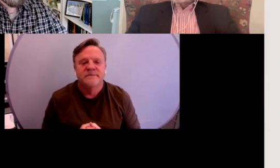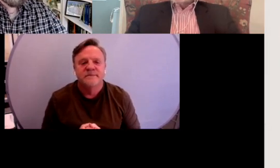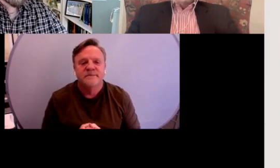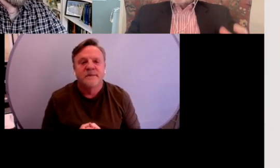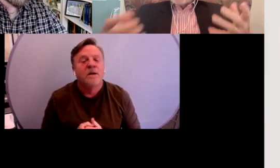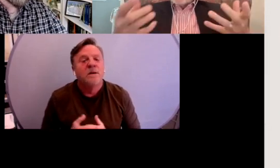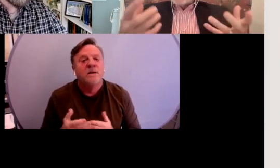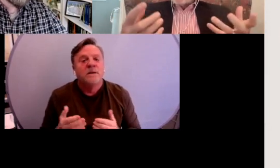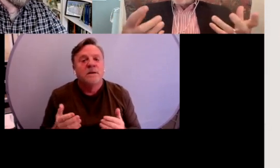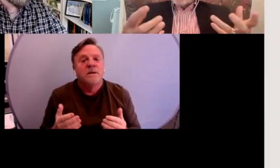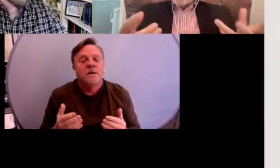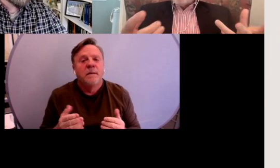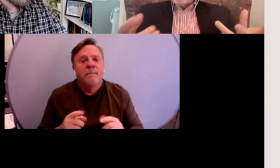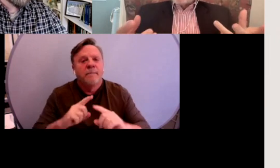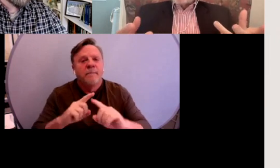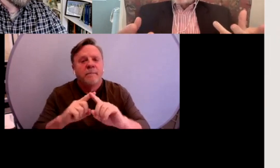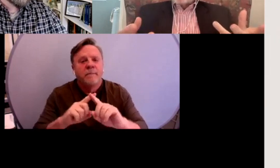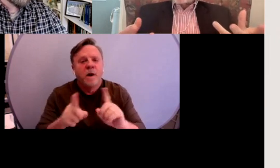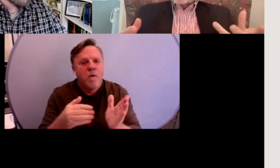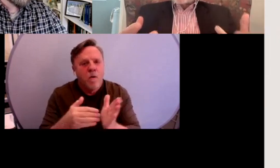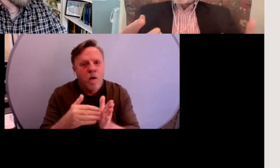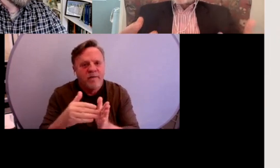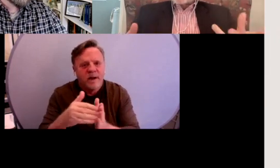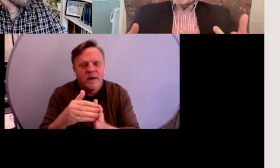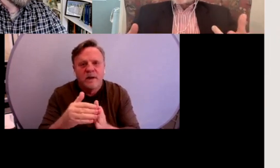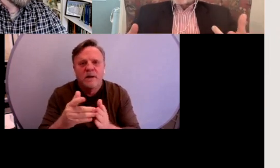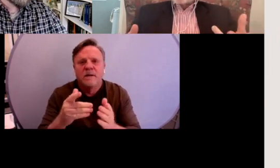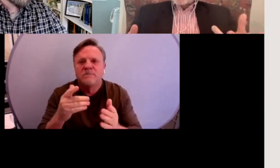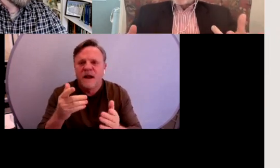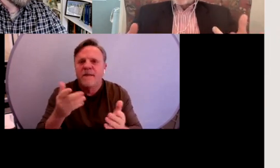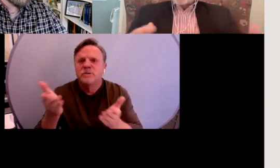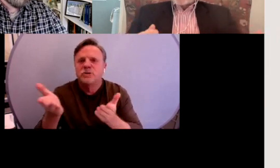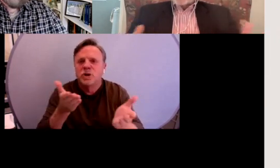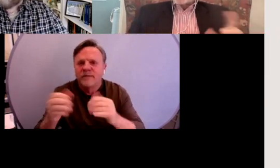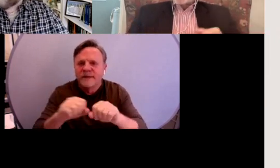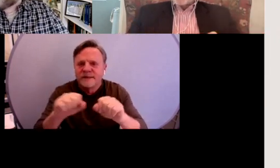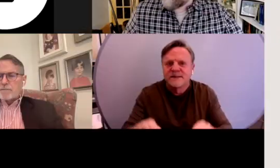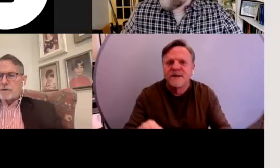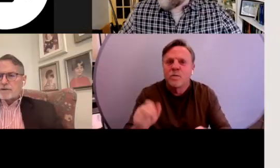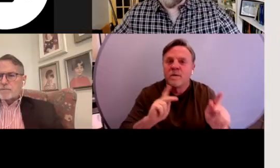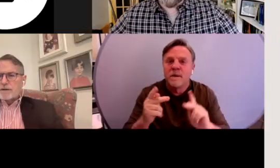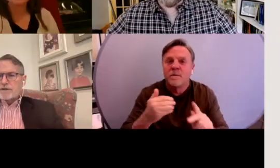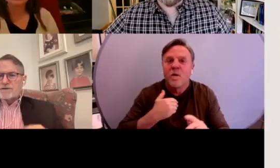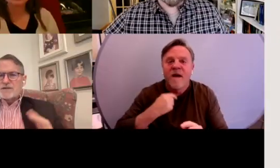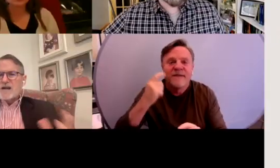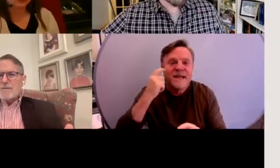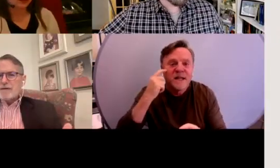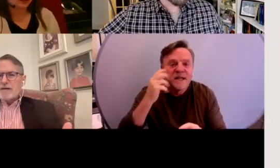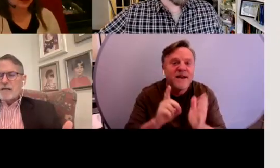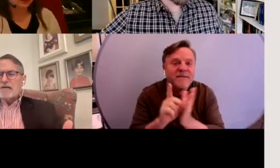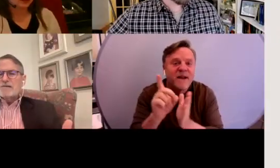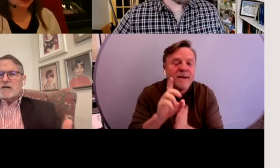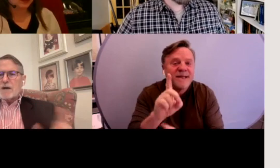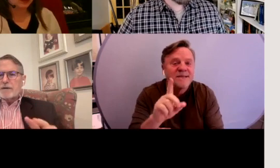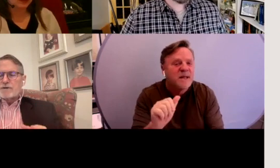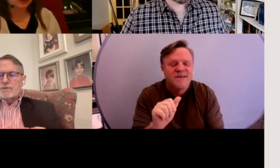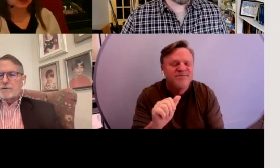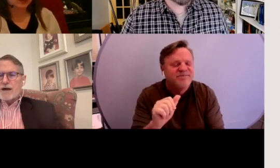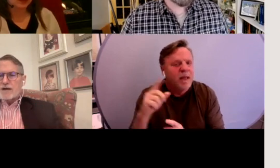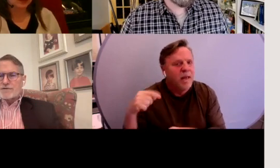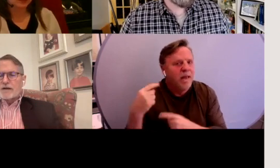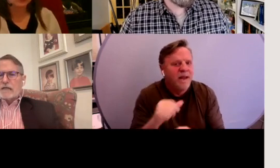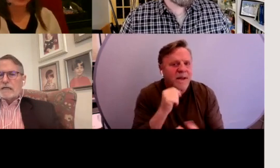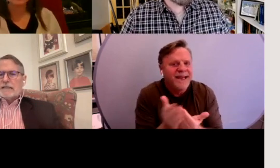So, but often in the services systems with people with intellectual and developmental disabilities, it's not been an easy topic